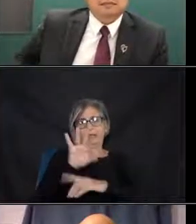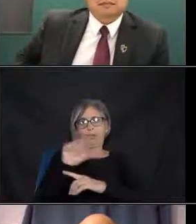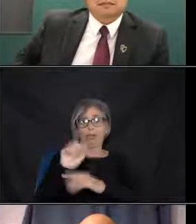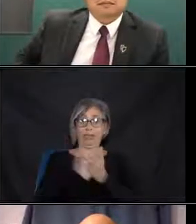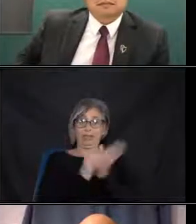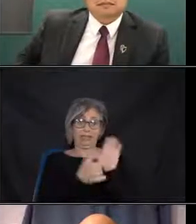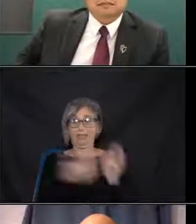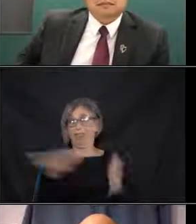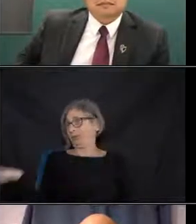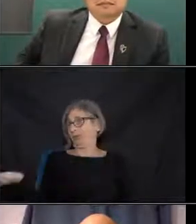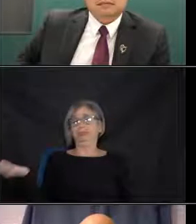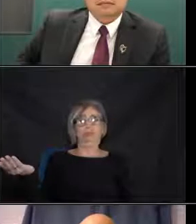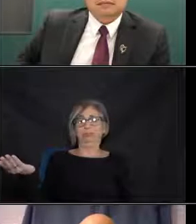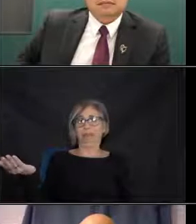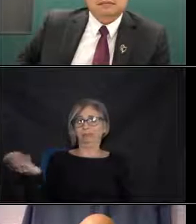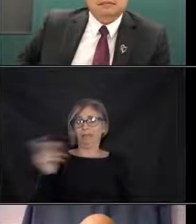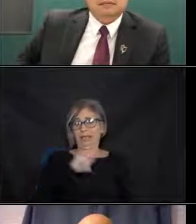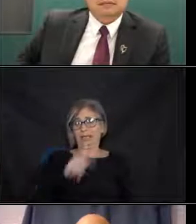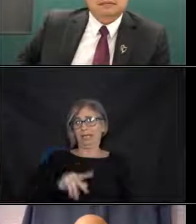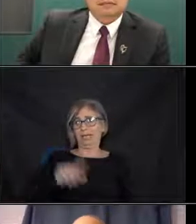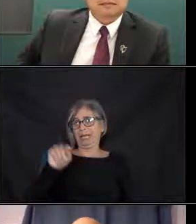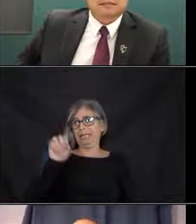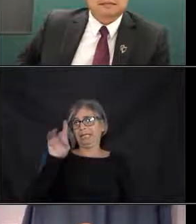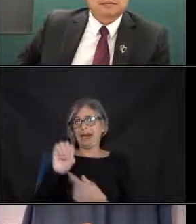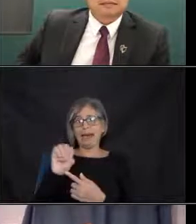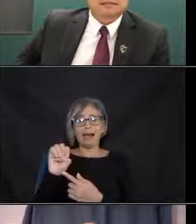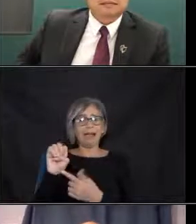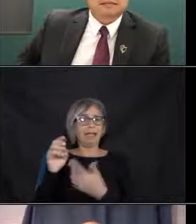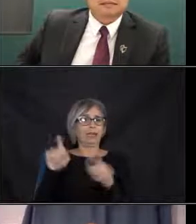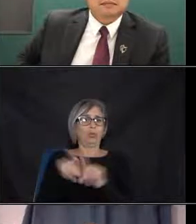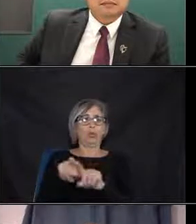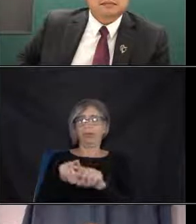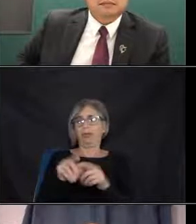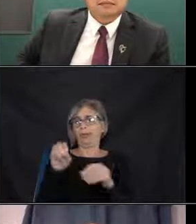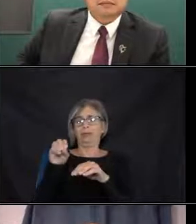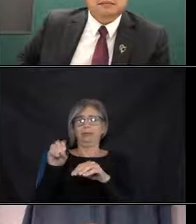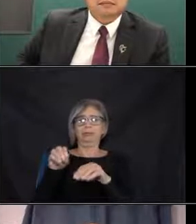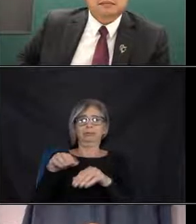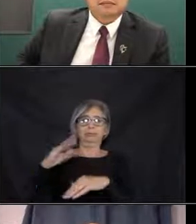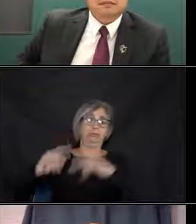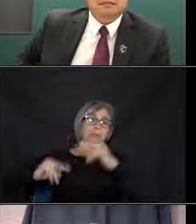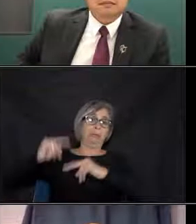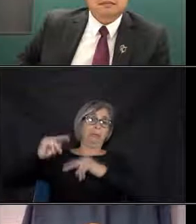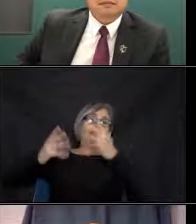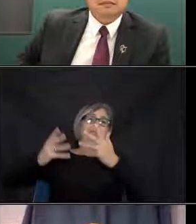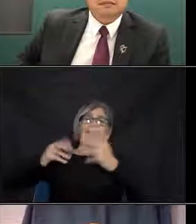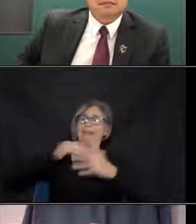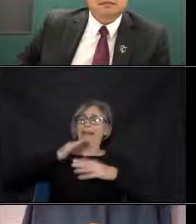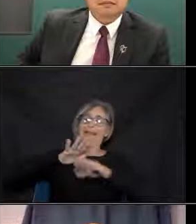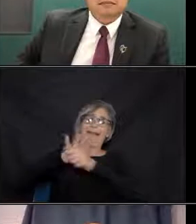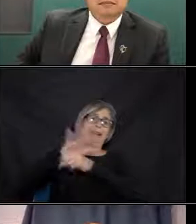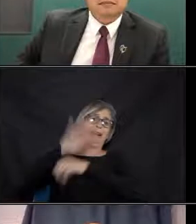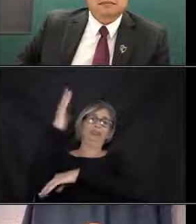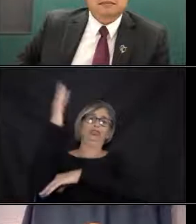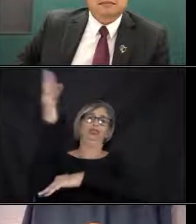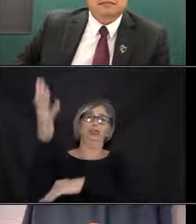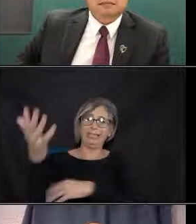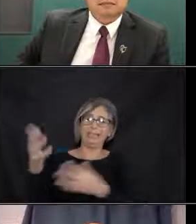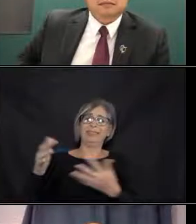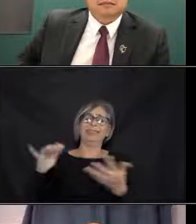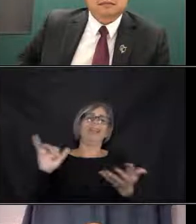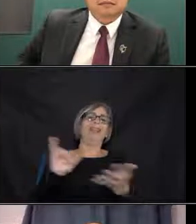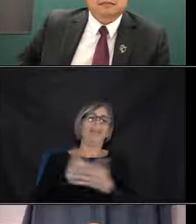it with the king tides, the excess building, not enough trees. And so this is something